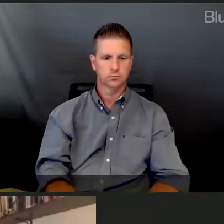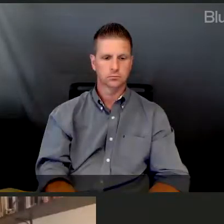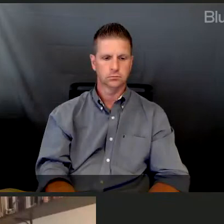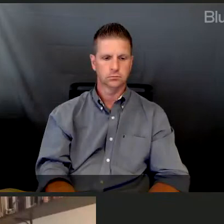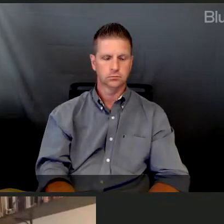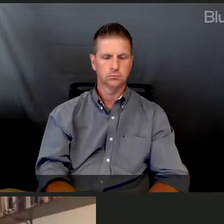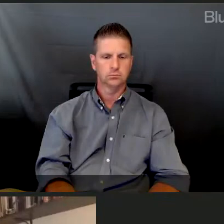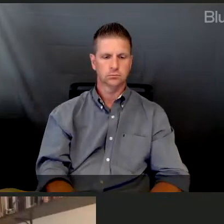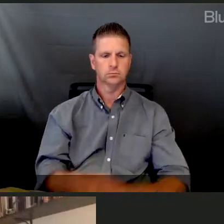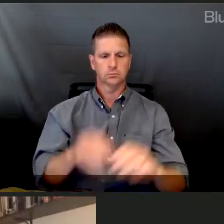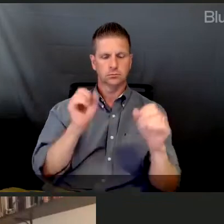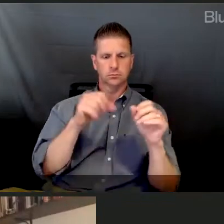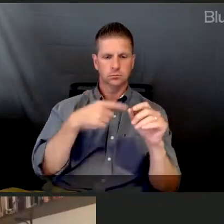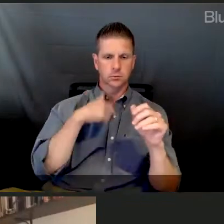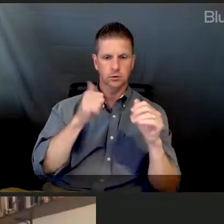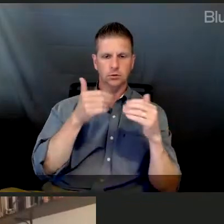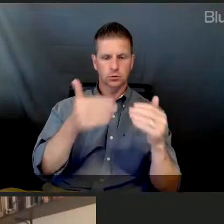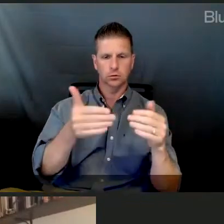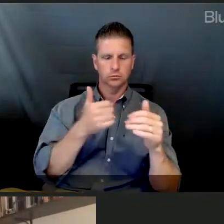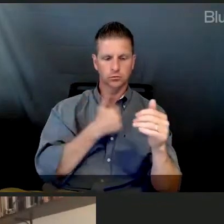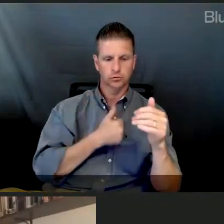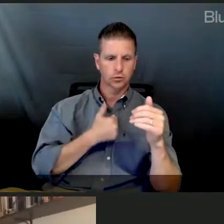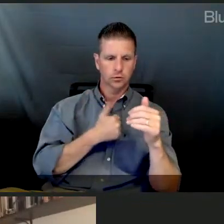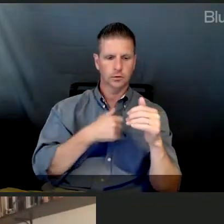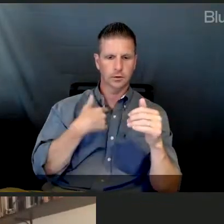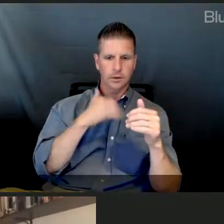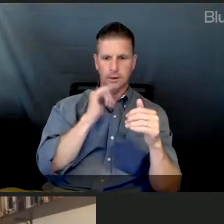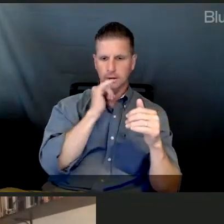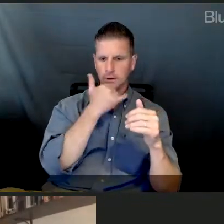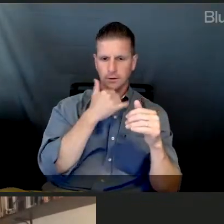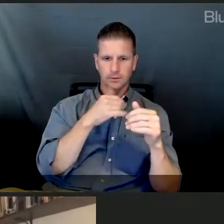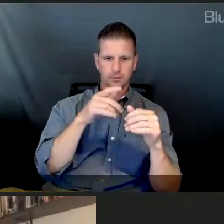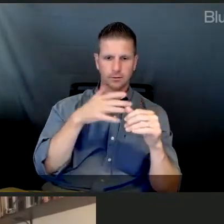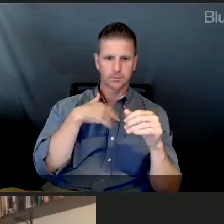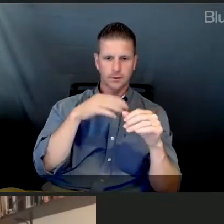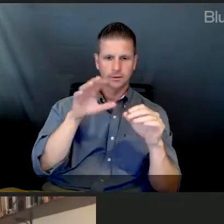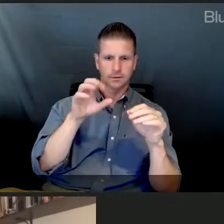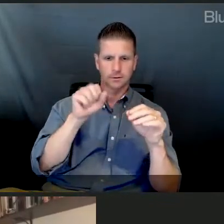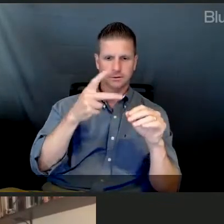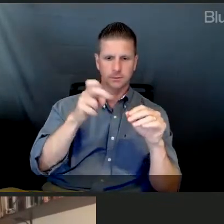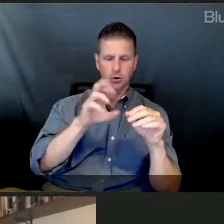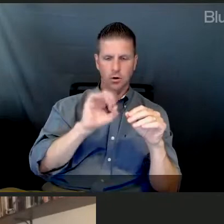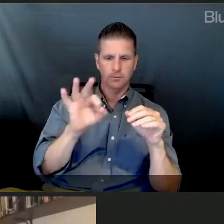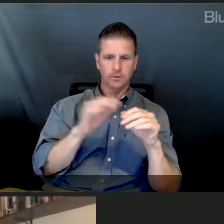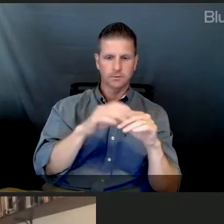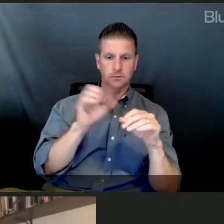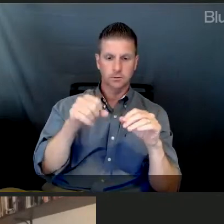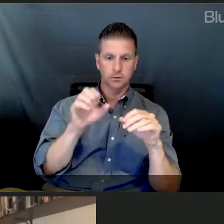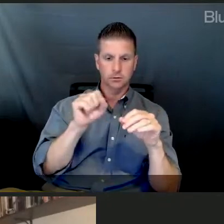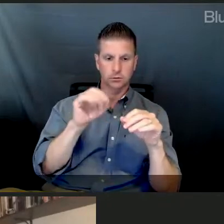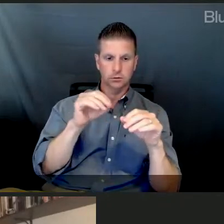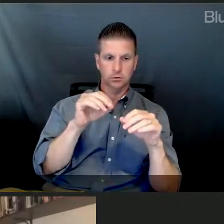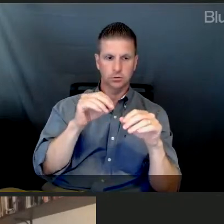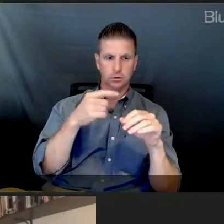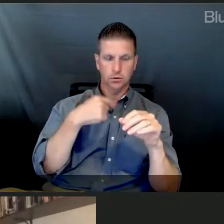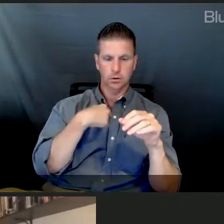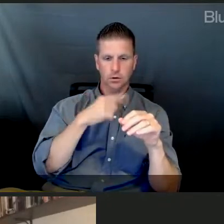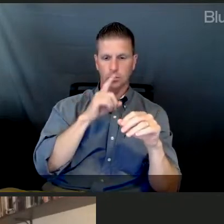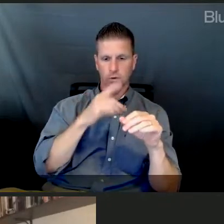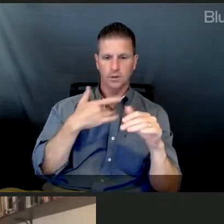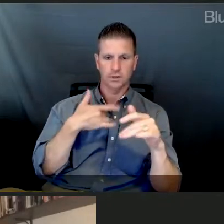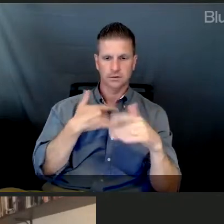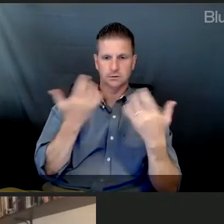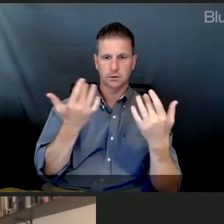Yeah, I can go ahead. Sorry, I accidentally turned my speaker off for a second there. Yeah, so I am really